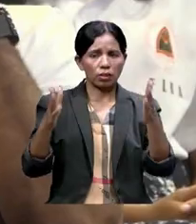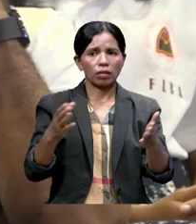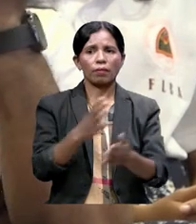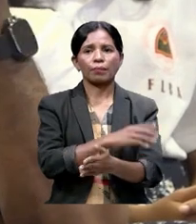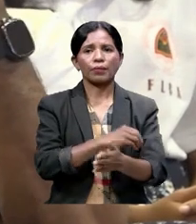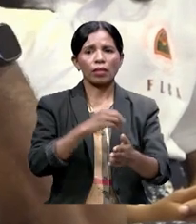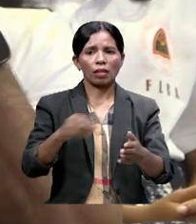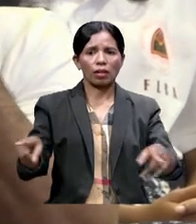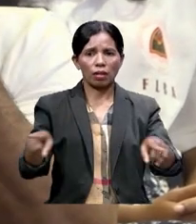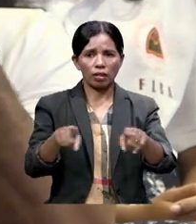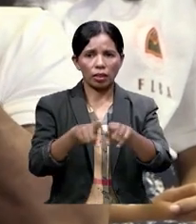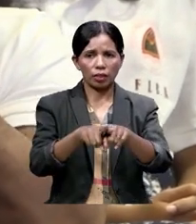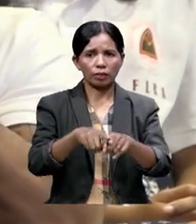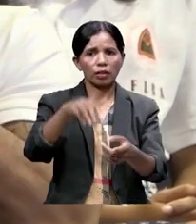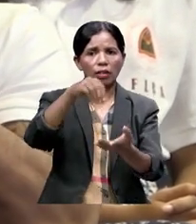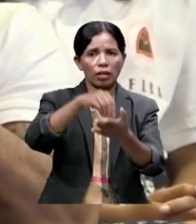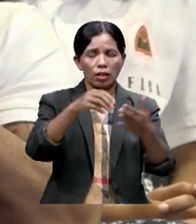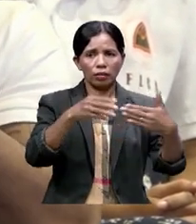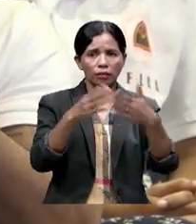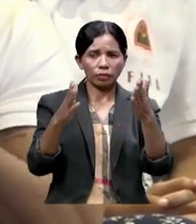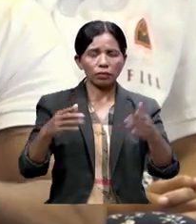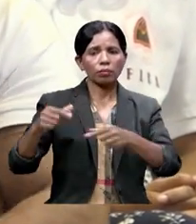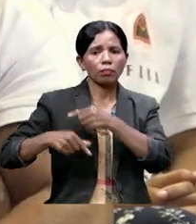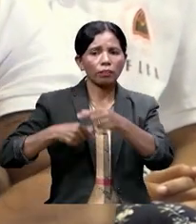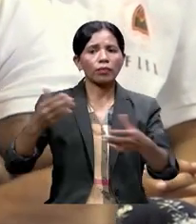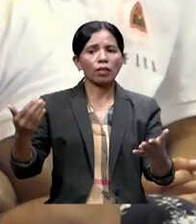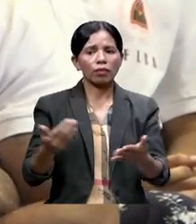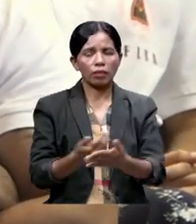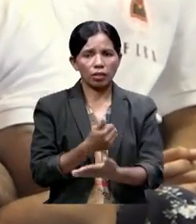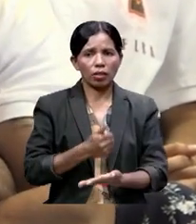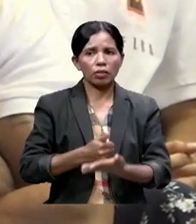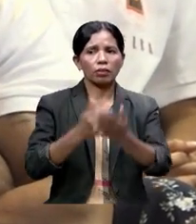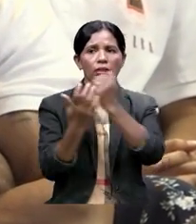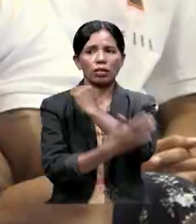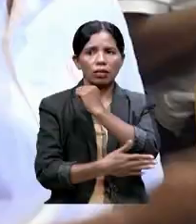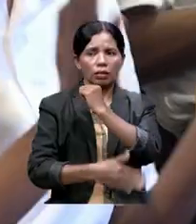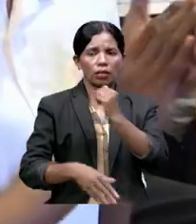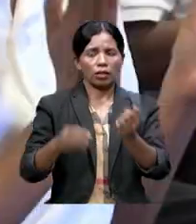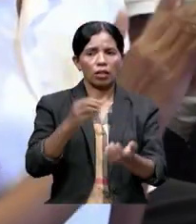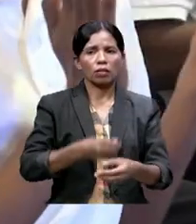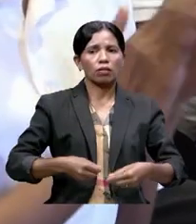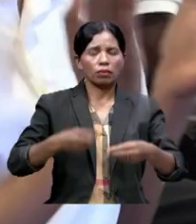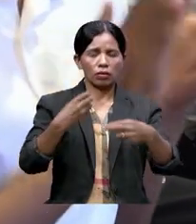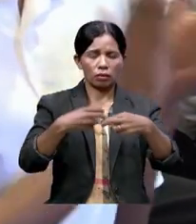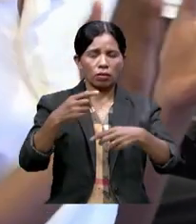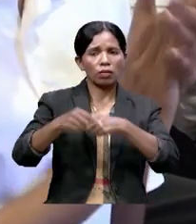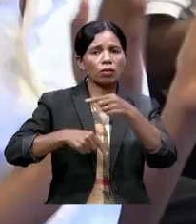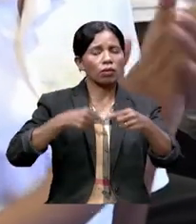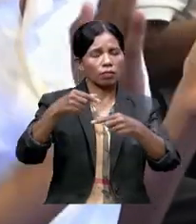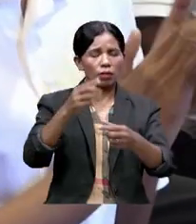nessa base a tu investe e a líder geração FUN, onde ajuda a nação, a tu melhora o desafio global nessa